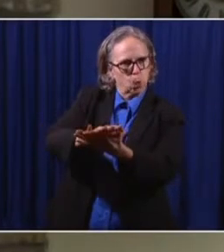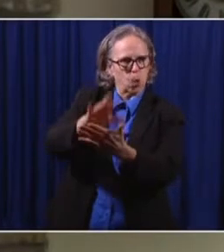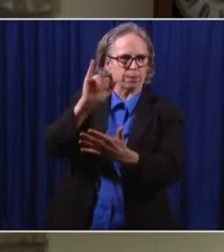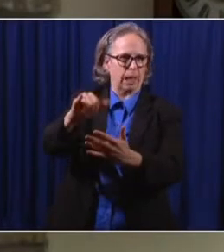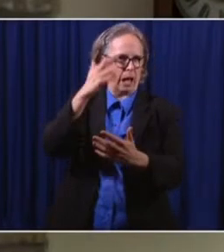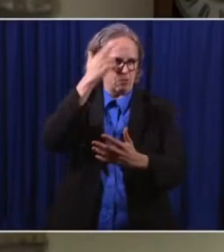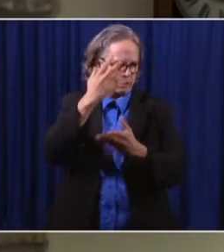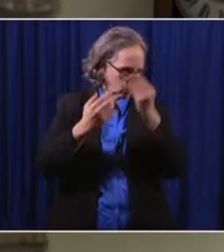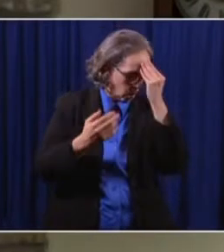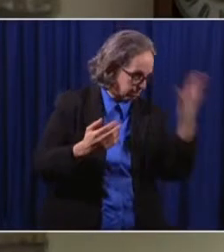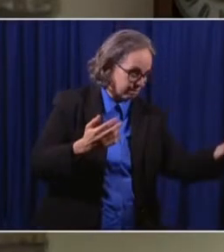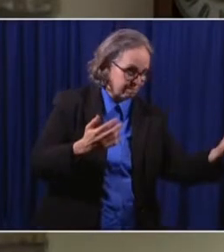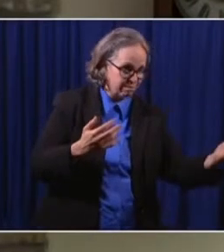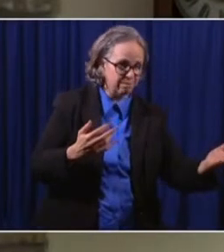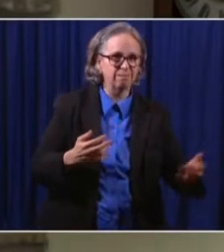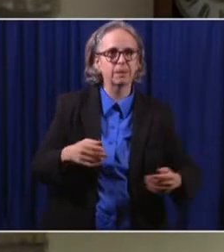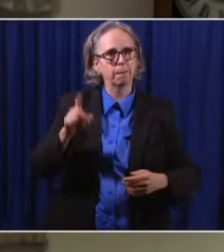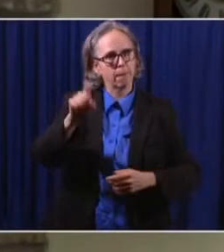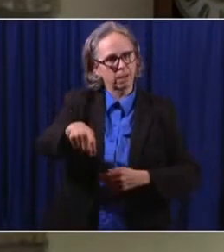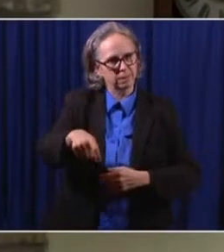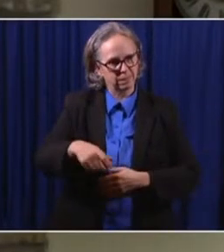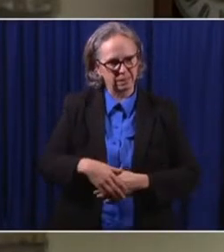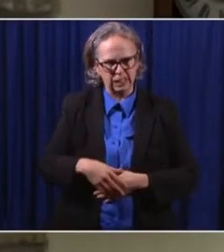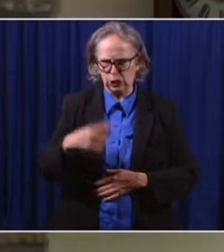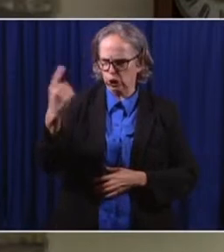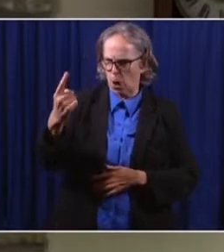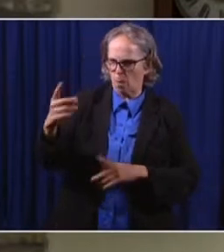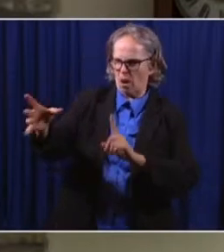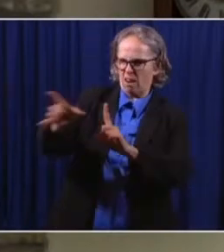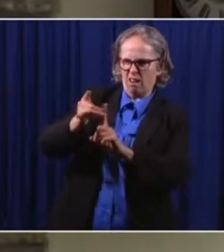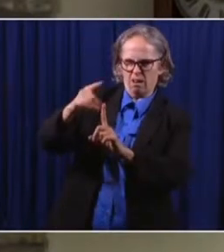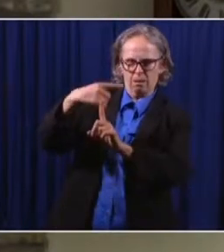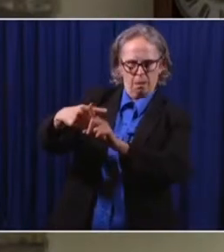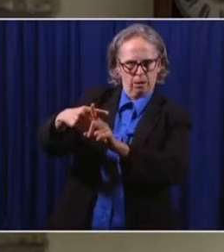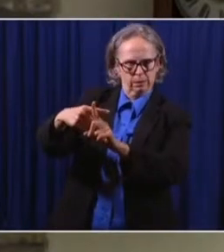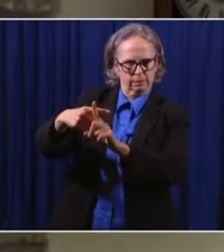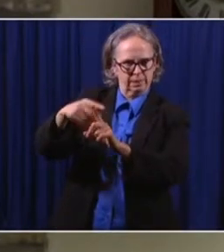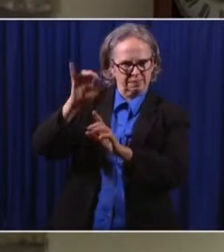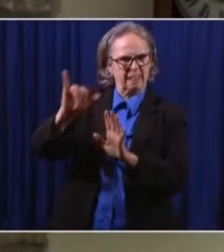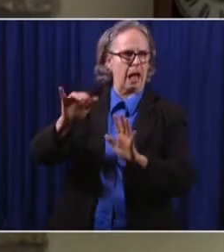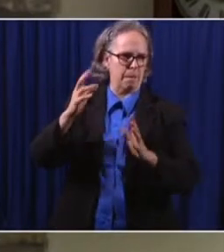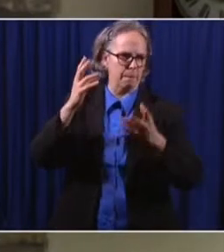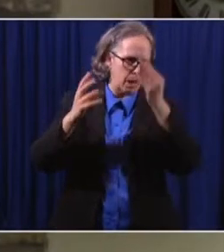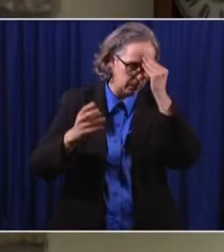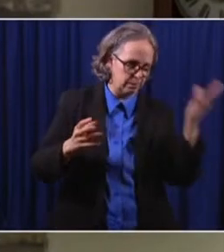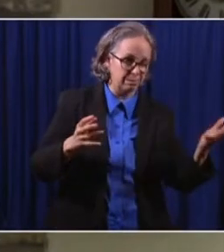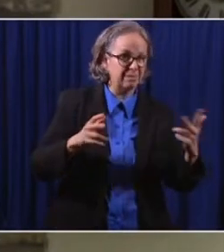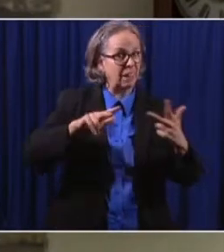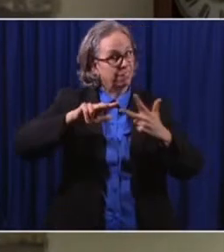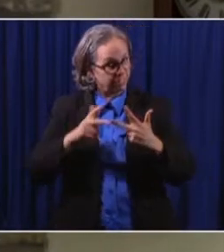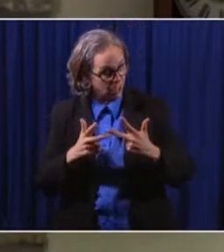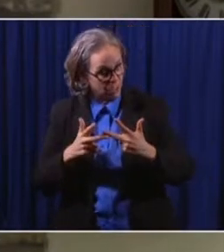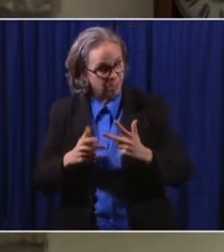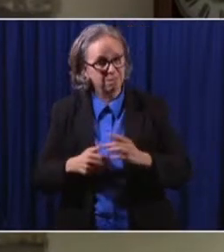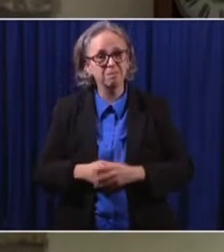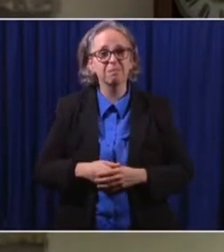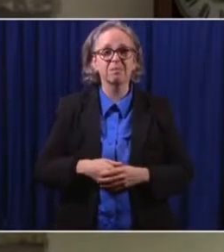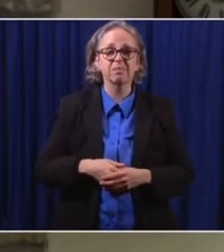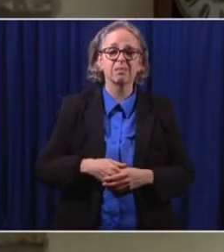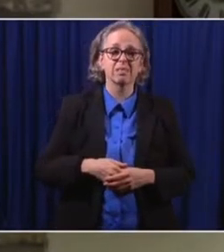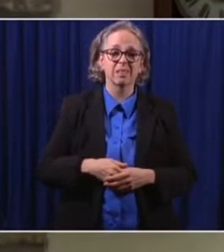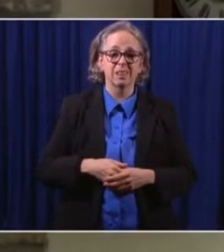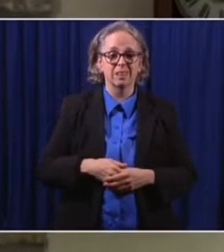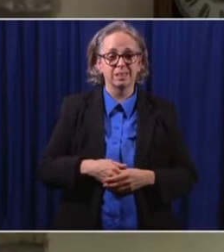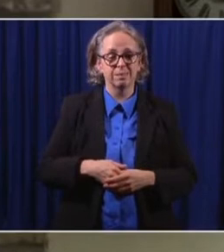in fact there's somebody in that building who had COVID. And then third, at the